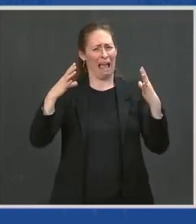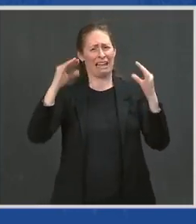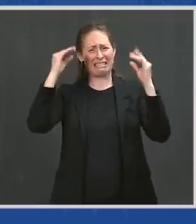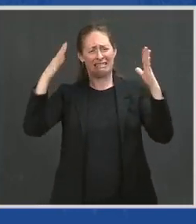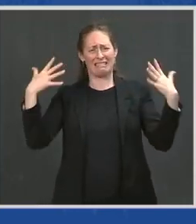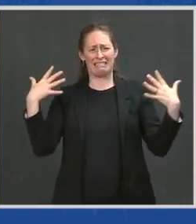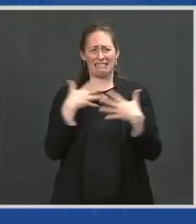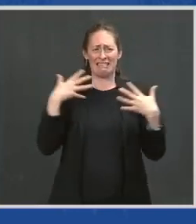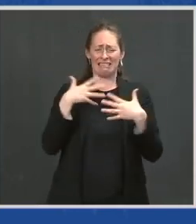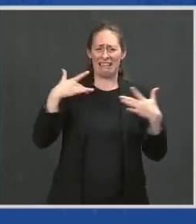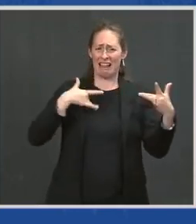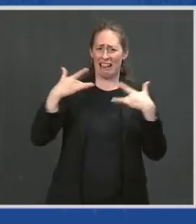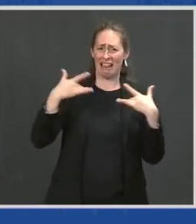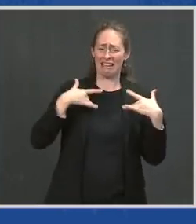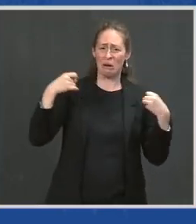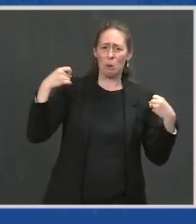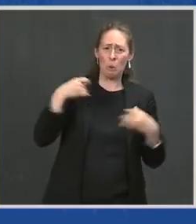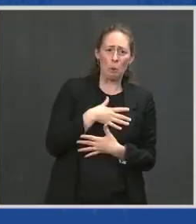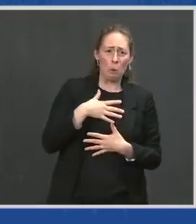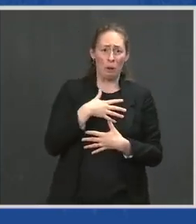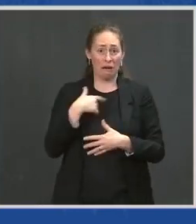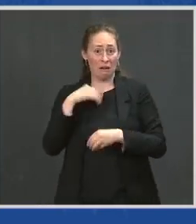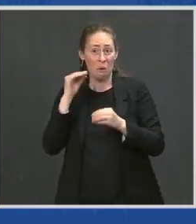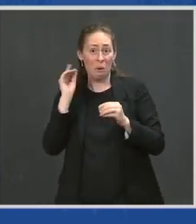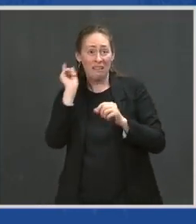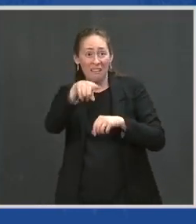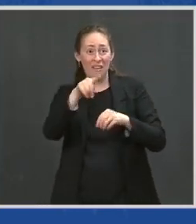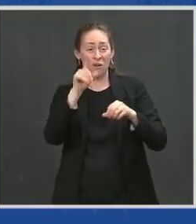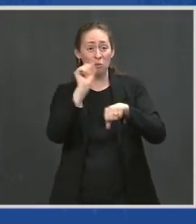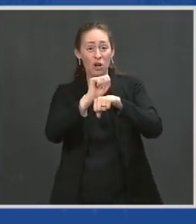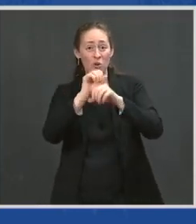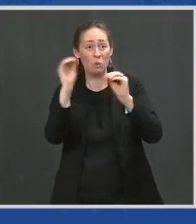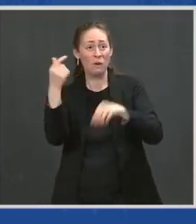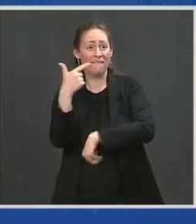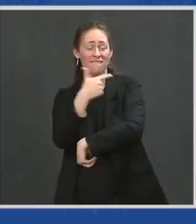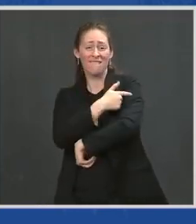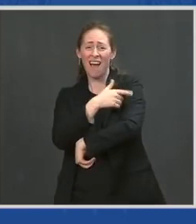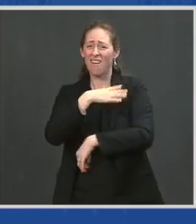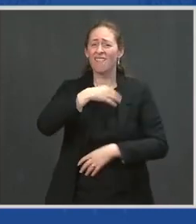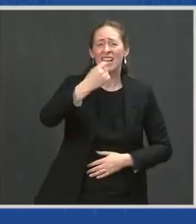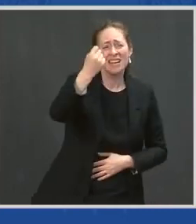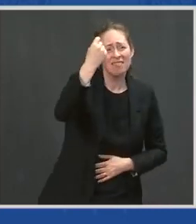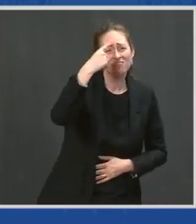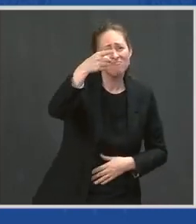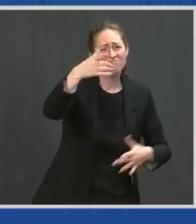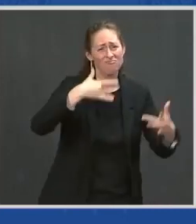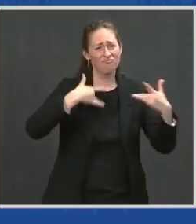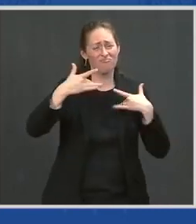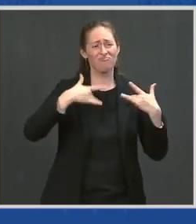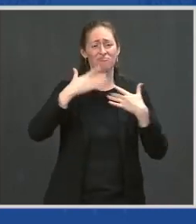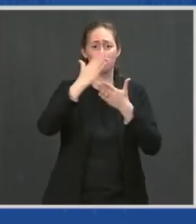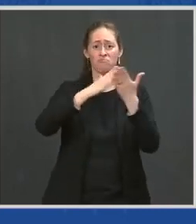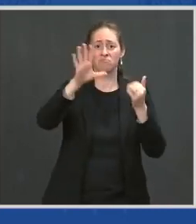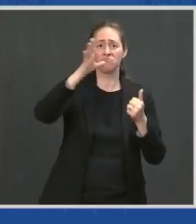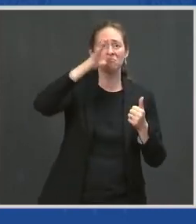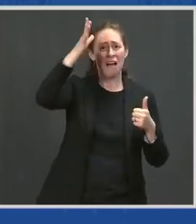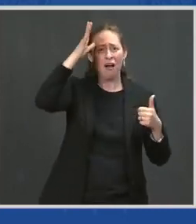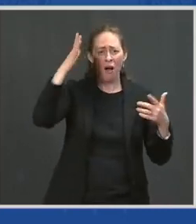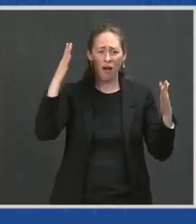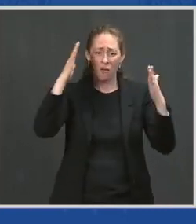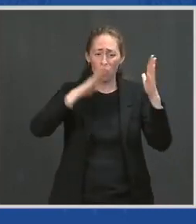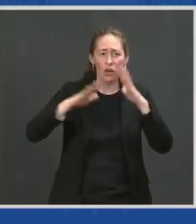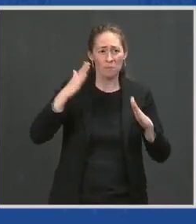without being vaccinated. And many parents were understandably nervous about sending their kids back as well. So on March the